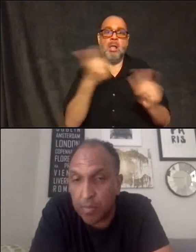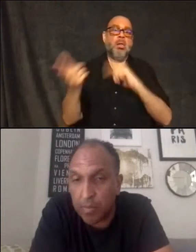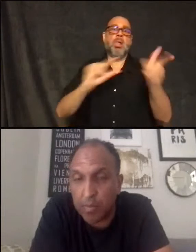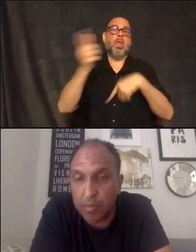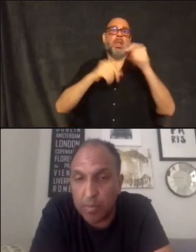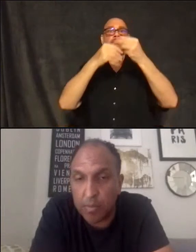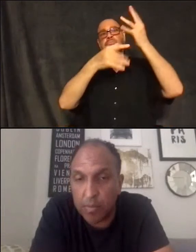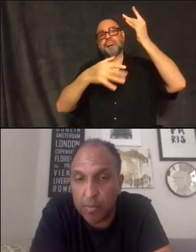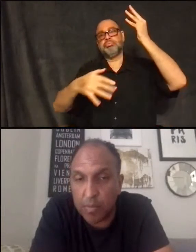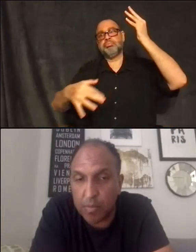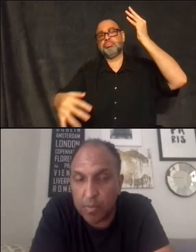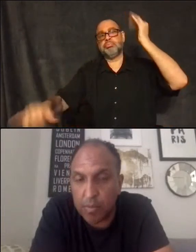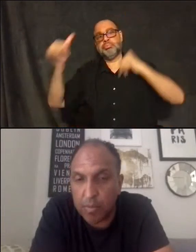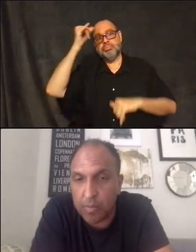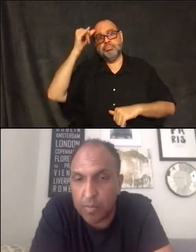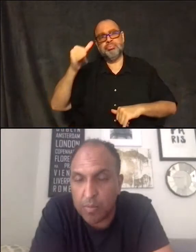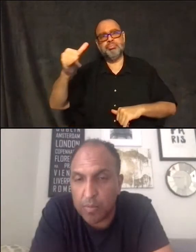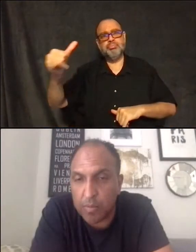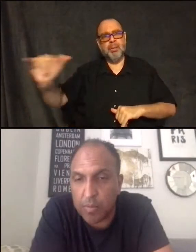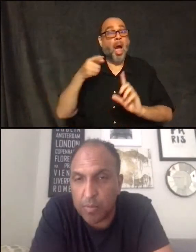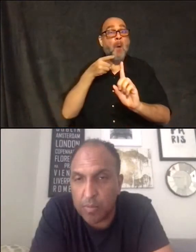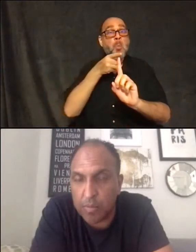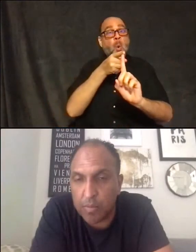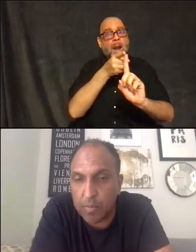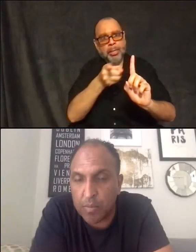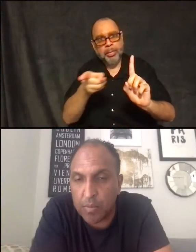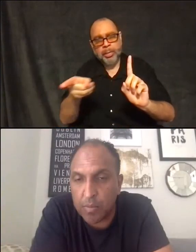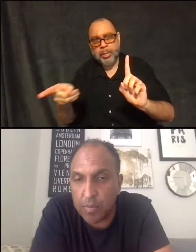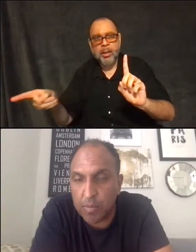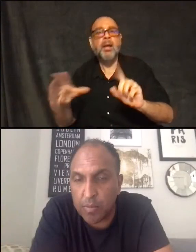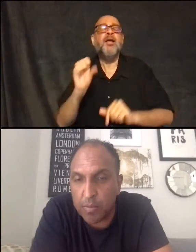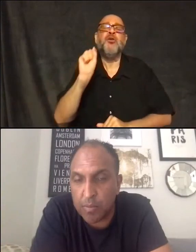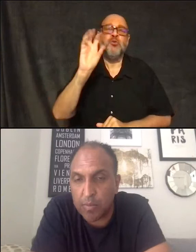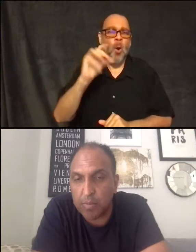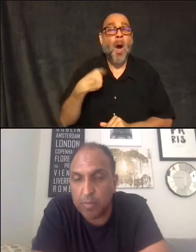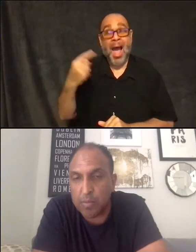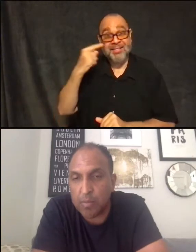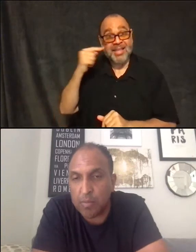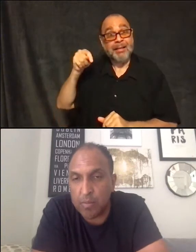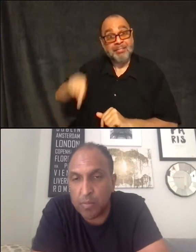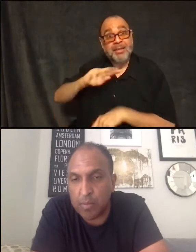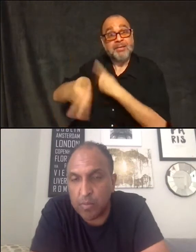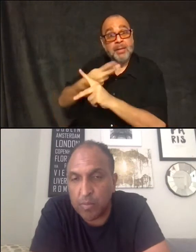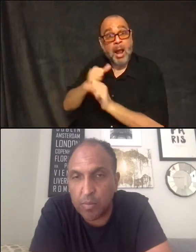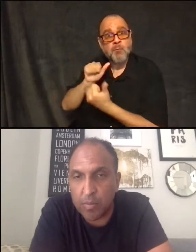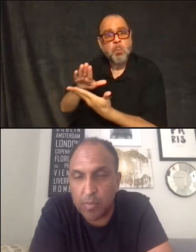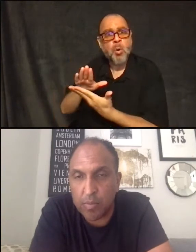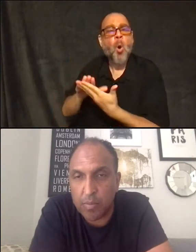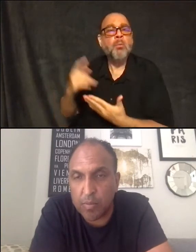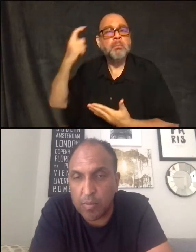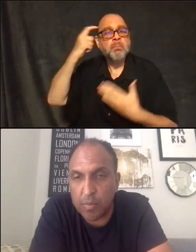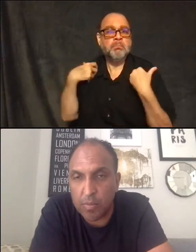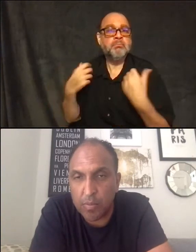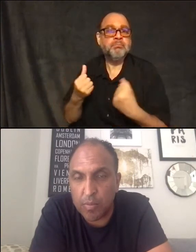with social media. So from that perspective, I think it's helping in the mental health side of things. Awesome. Thanks for